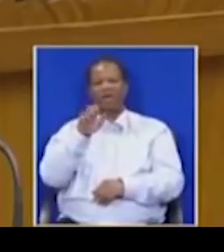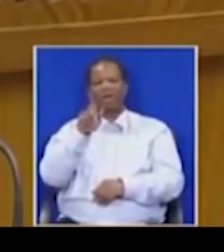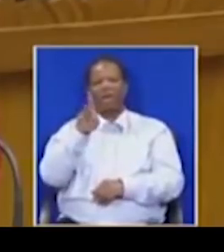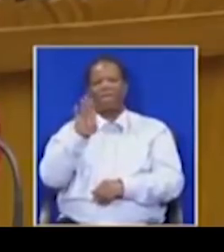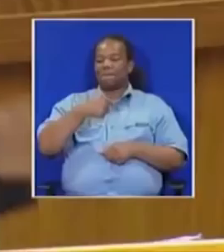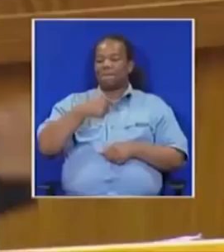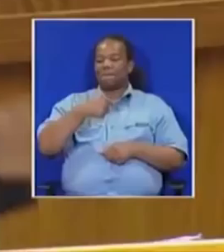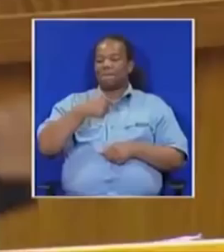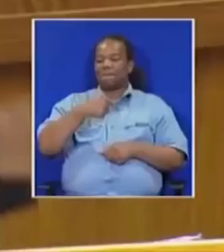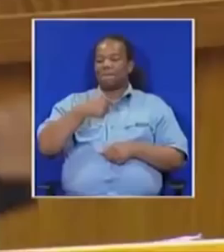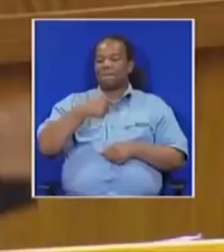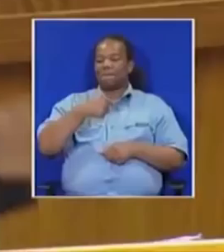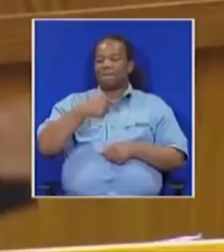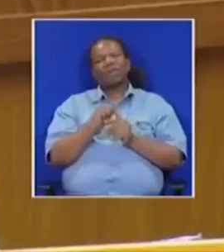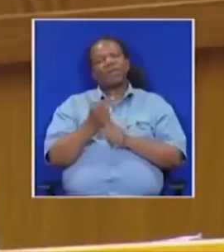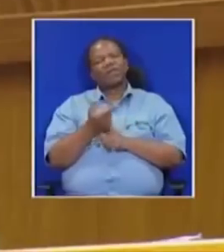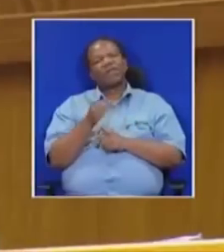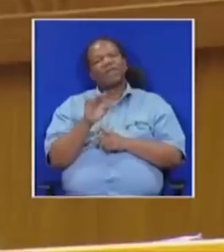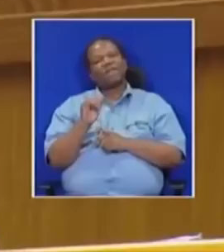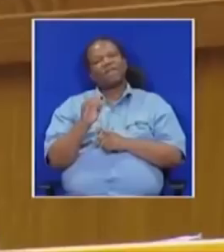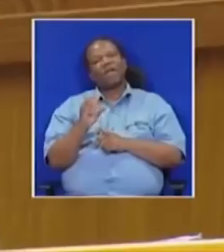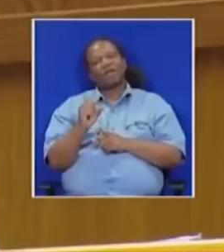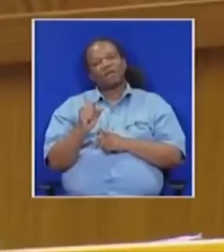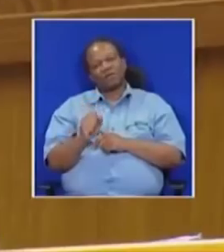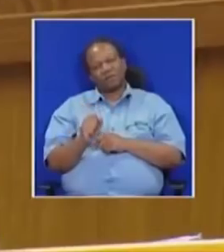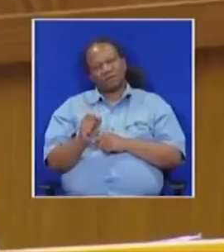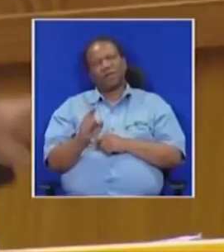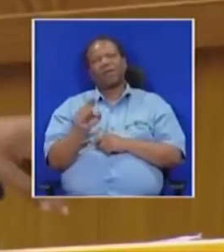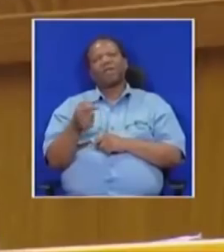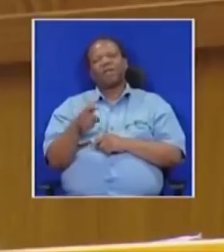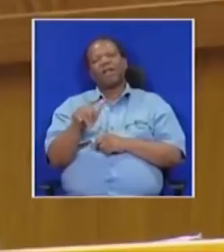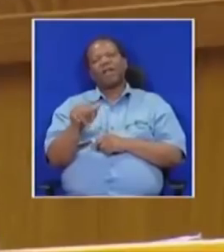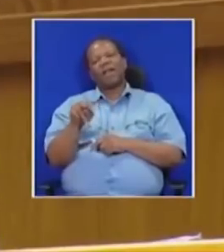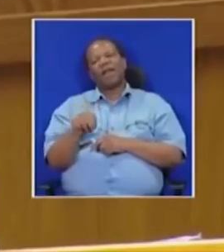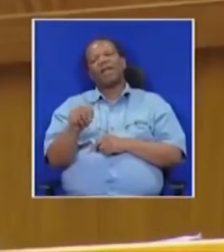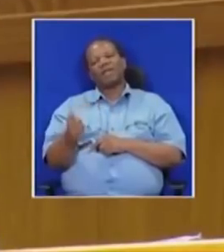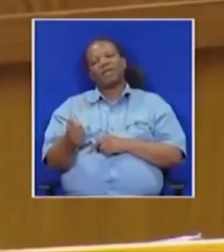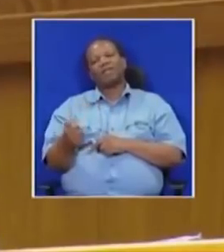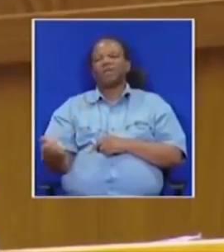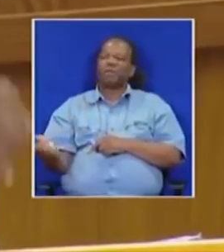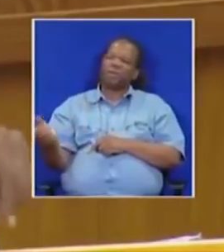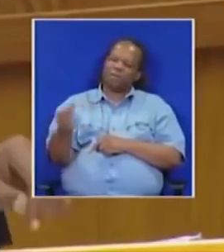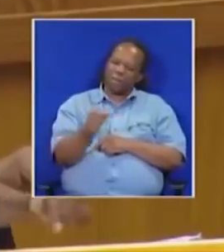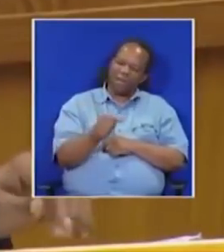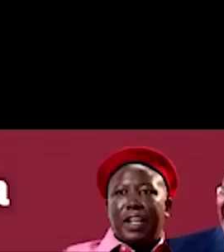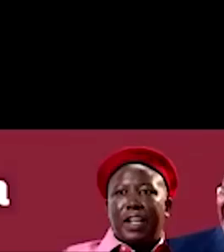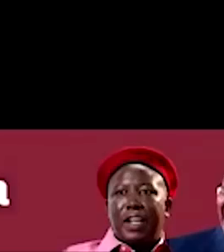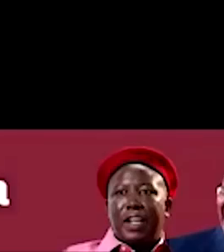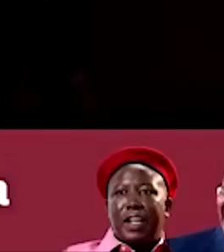native land. It's a fact that land must be returned back to those who are